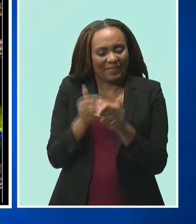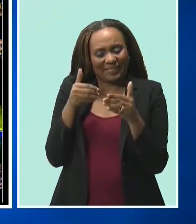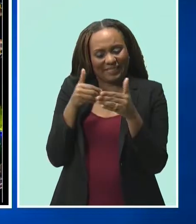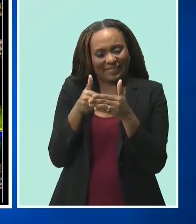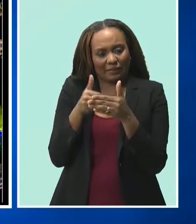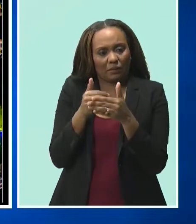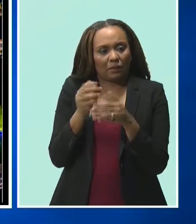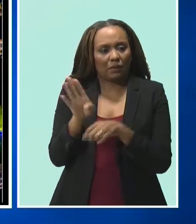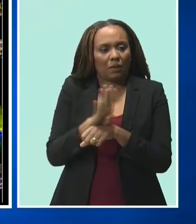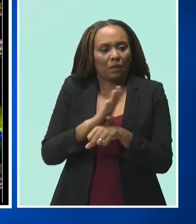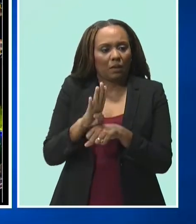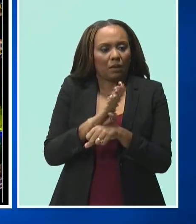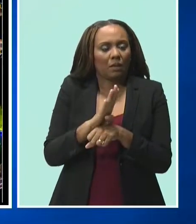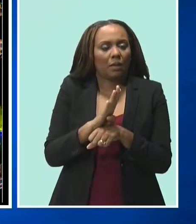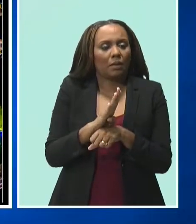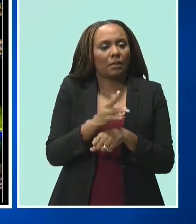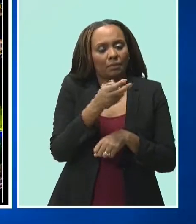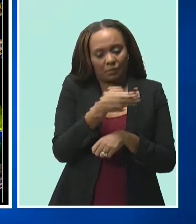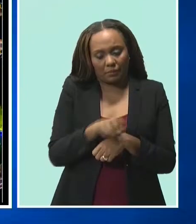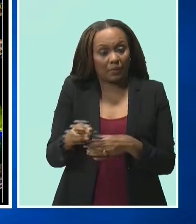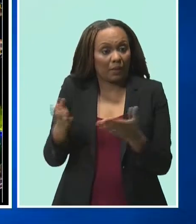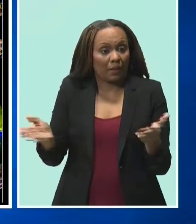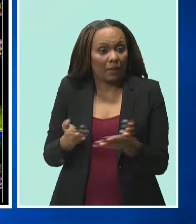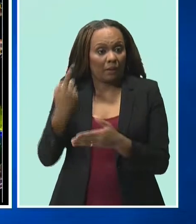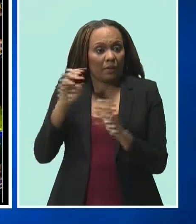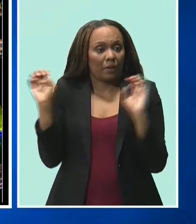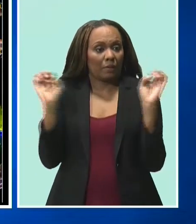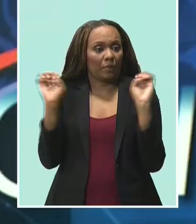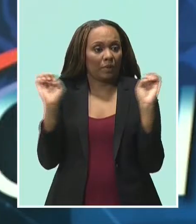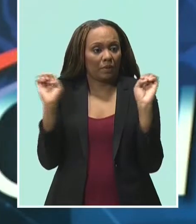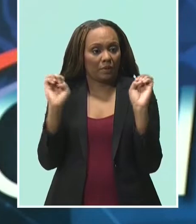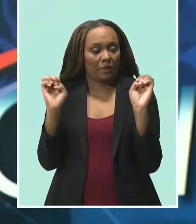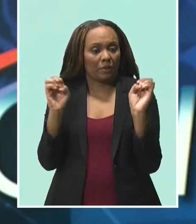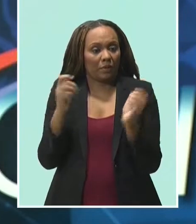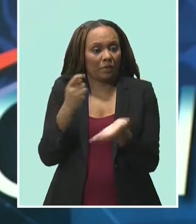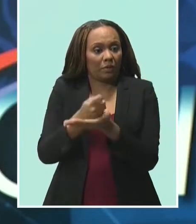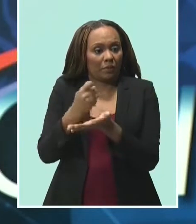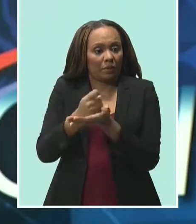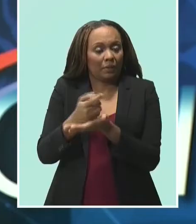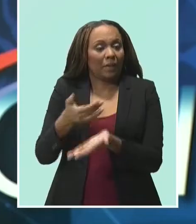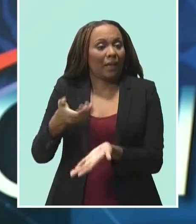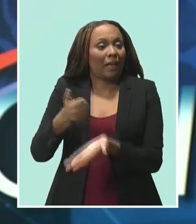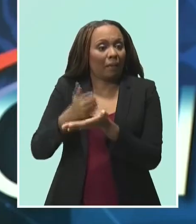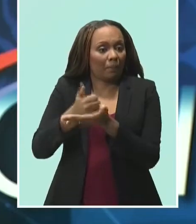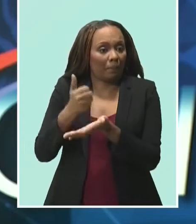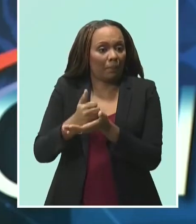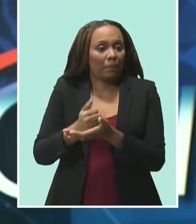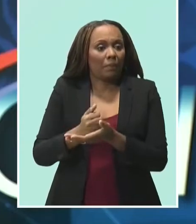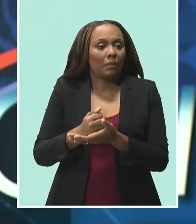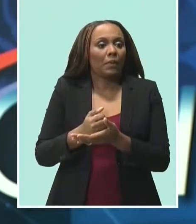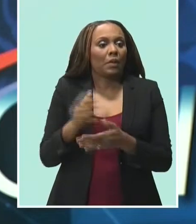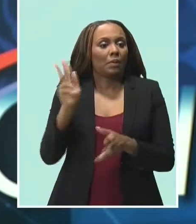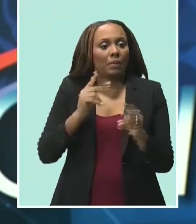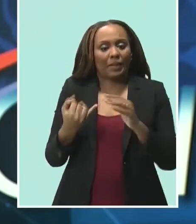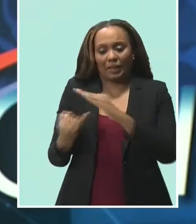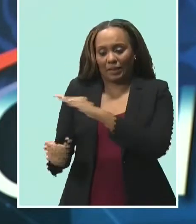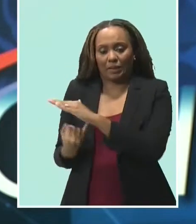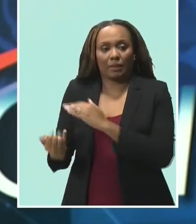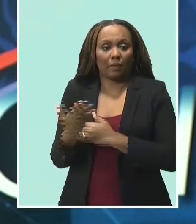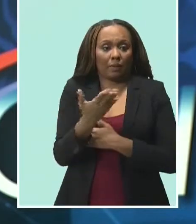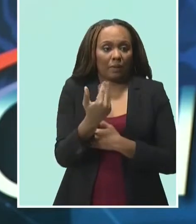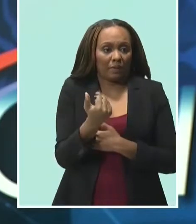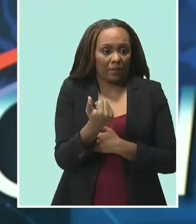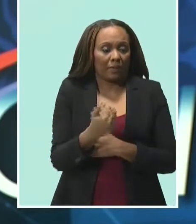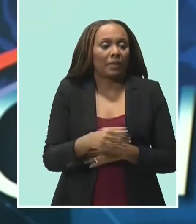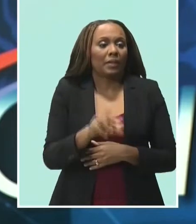Barbados who was transferred from the ship for emergency medical treatment. The number of people in isolation is 15 and 68